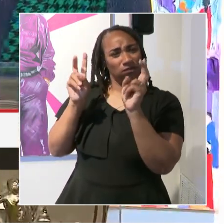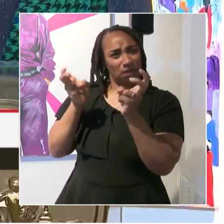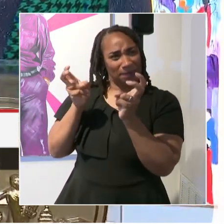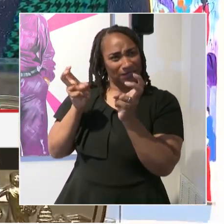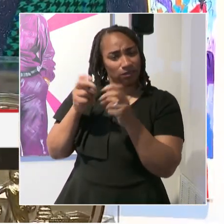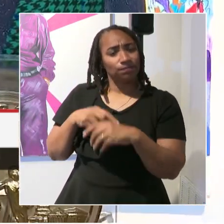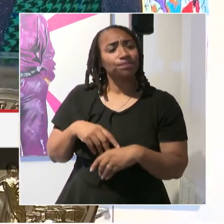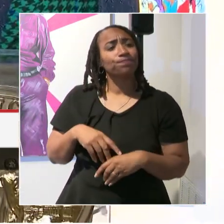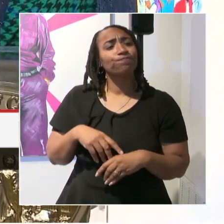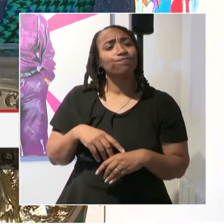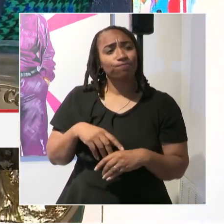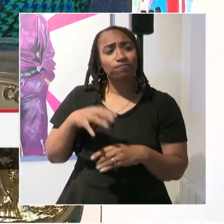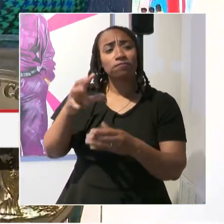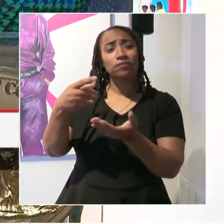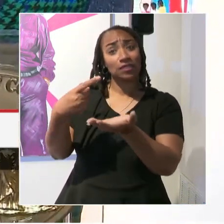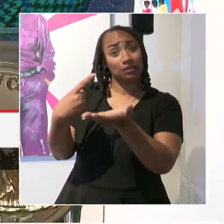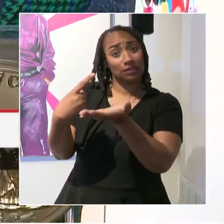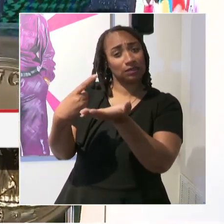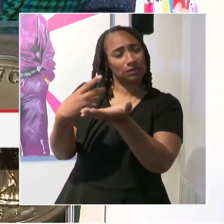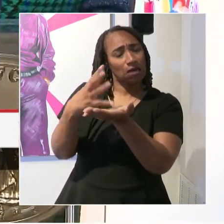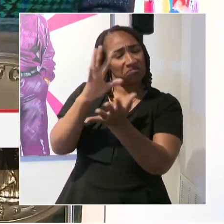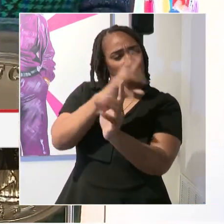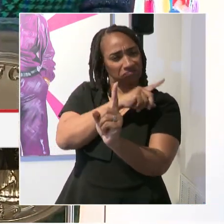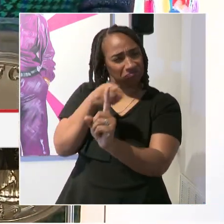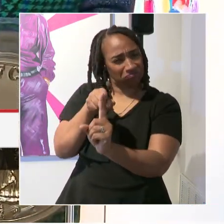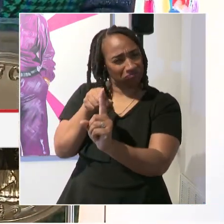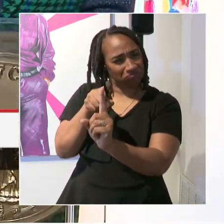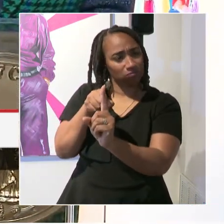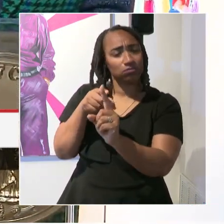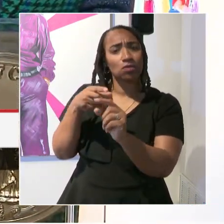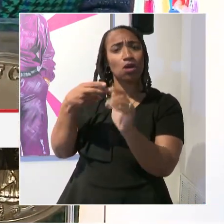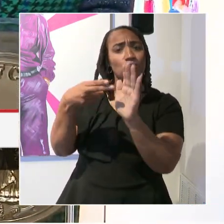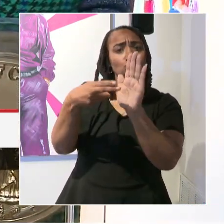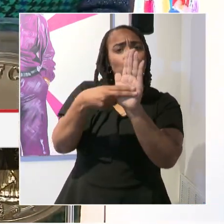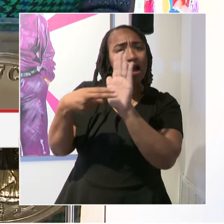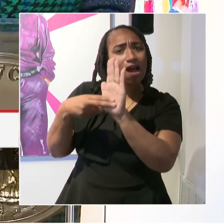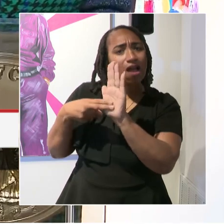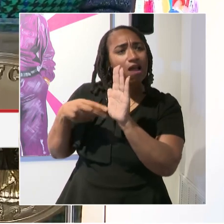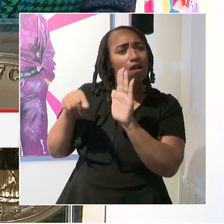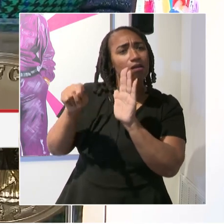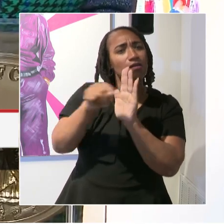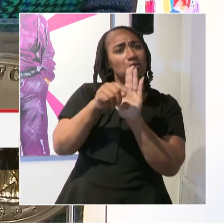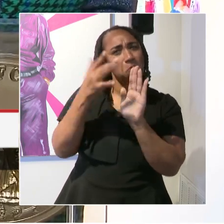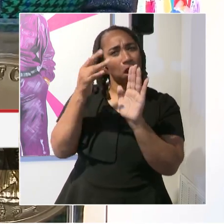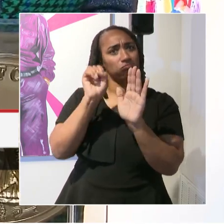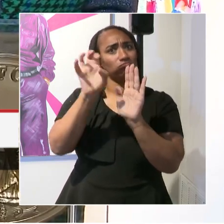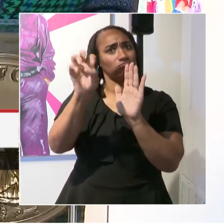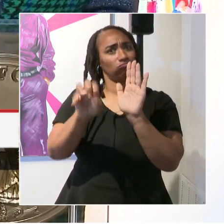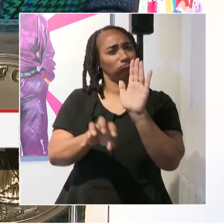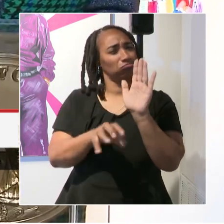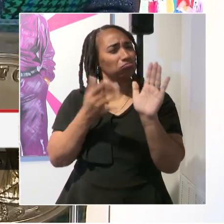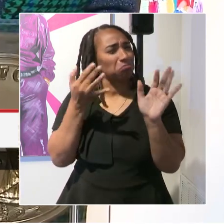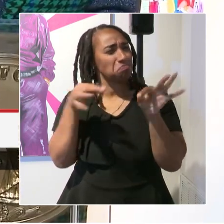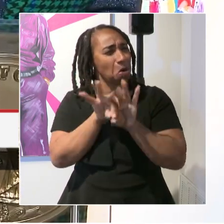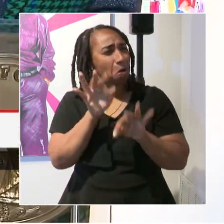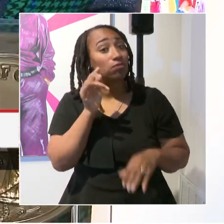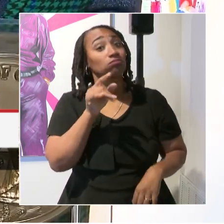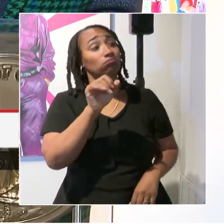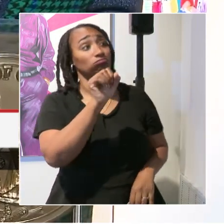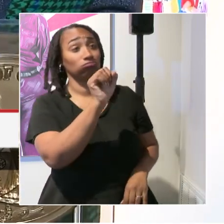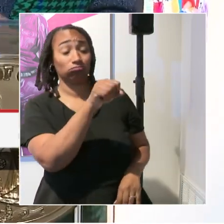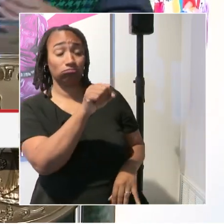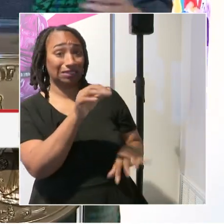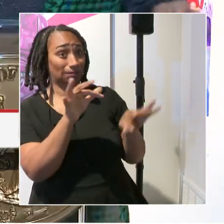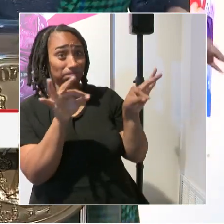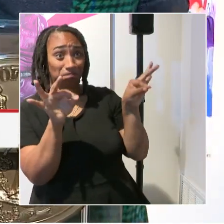these grants and what kind of difference you hope they make? Well, I think they've made a very significant difference.